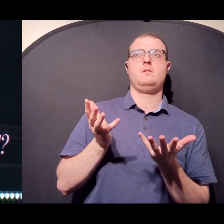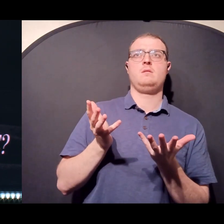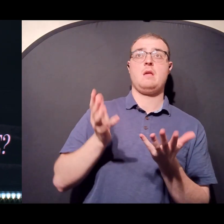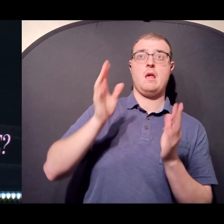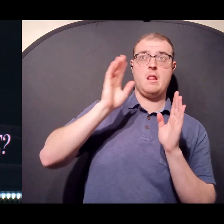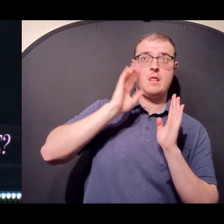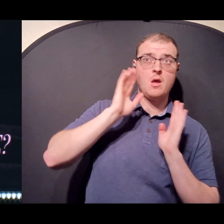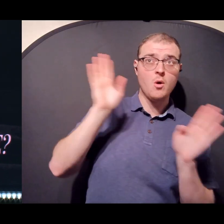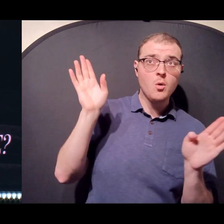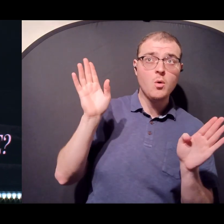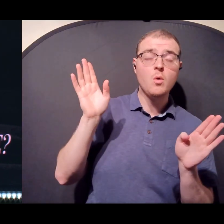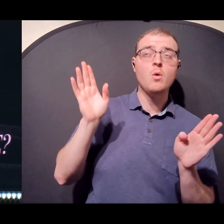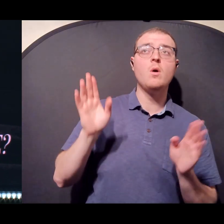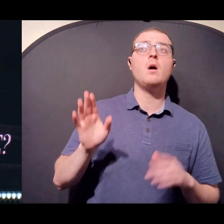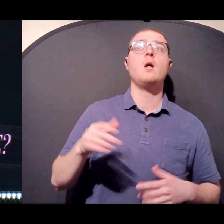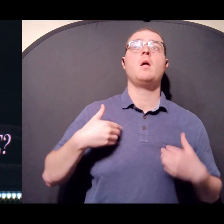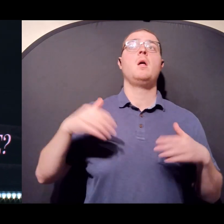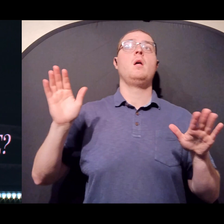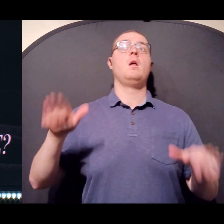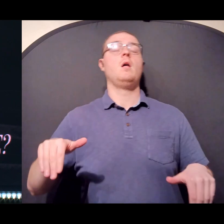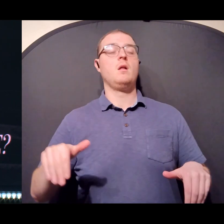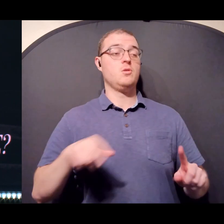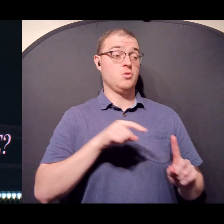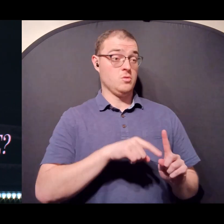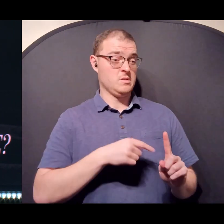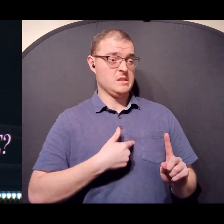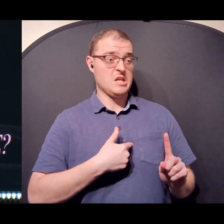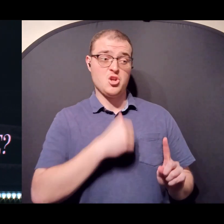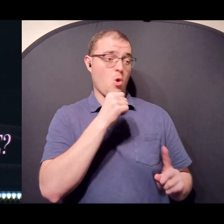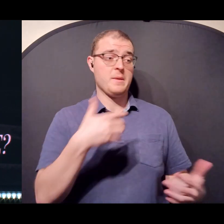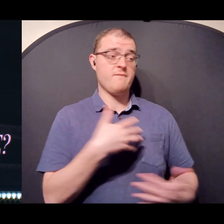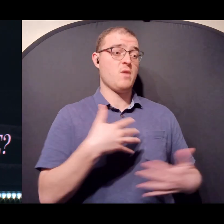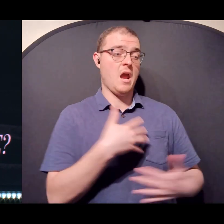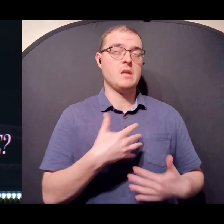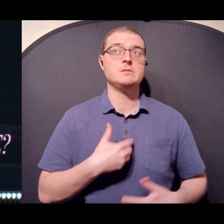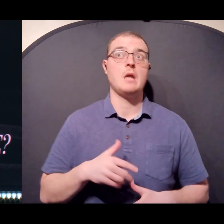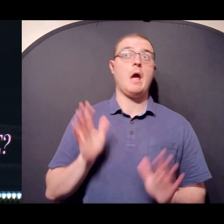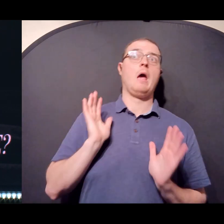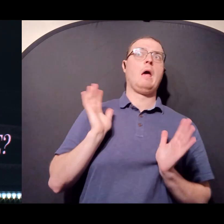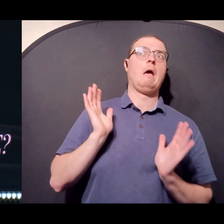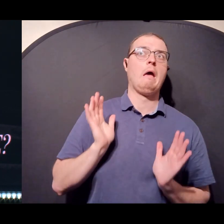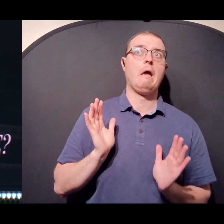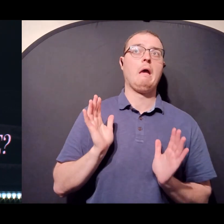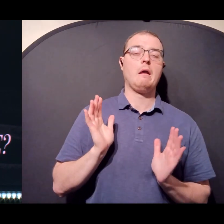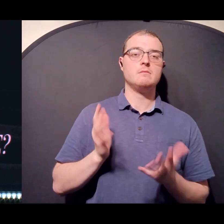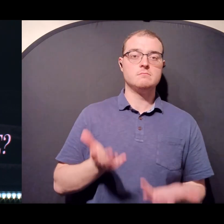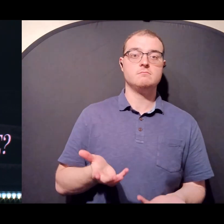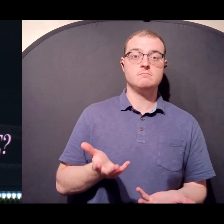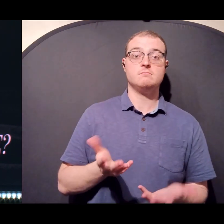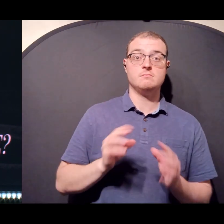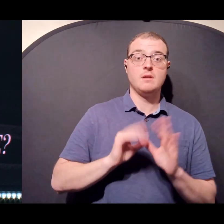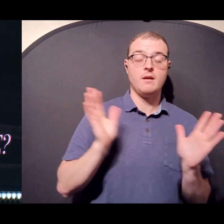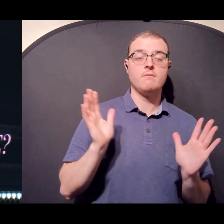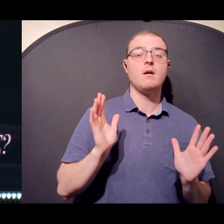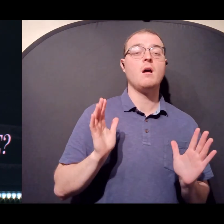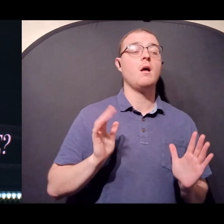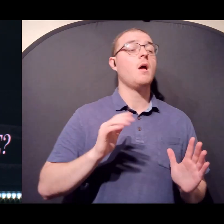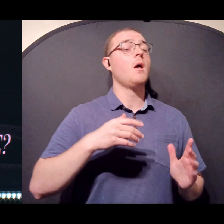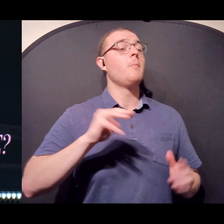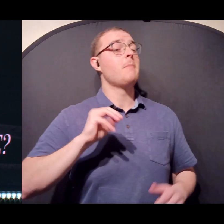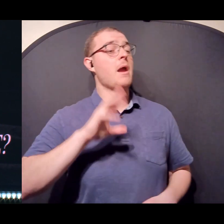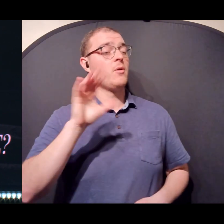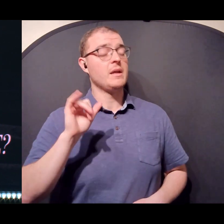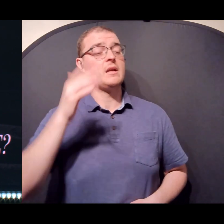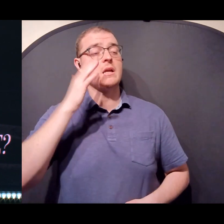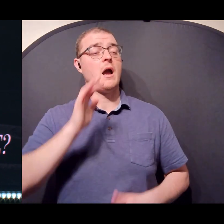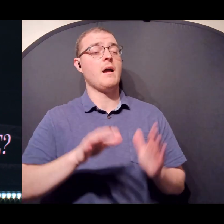be. But the angel said to her, do not be afraid, because she was afraid.